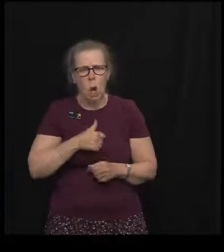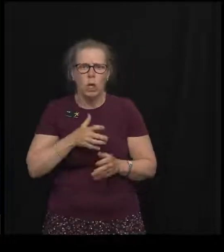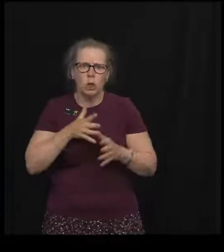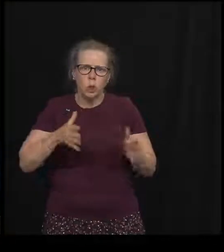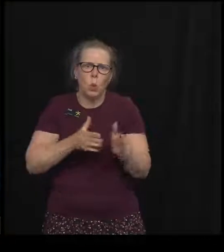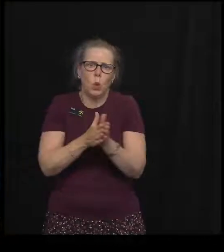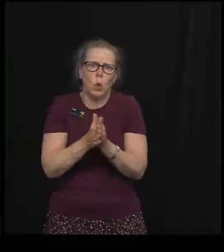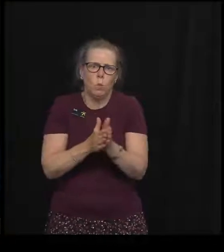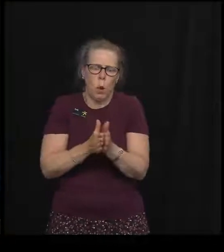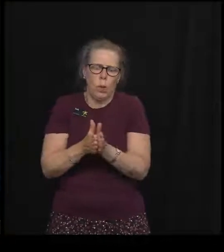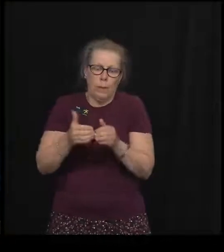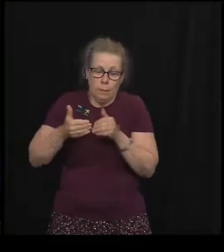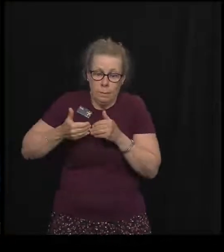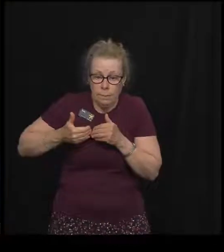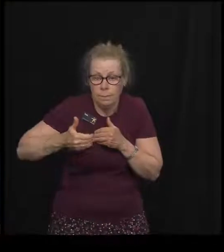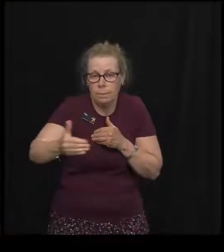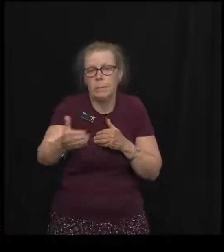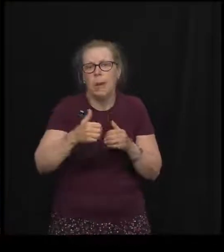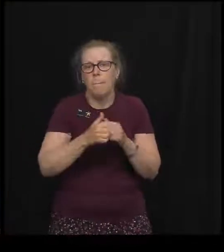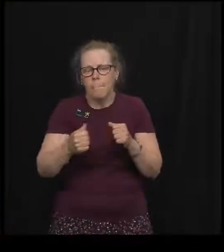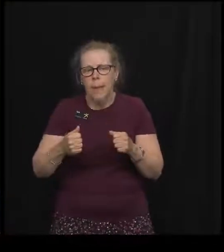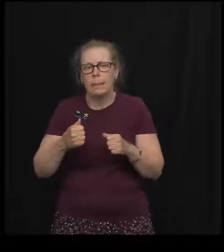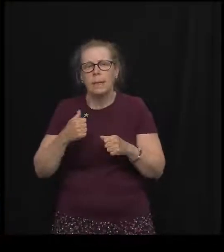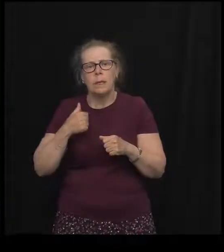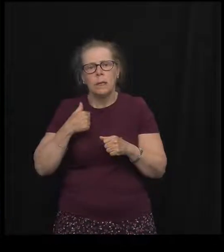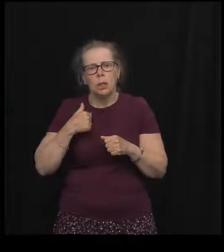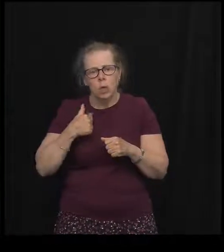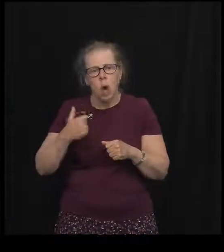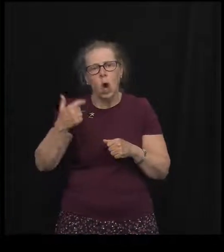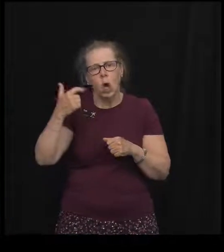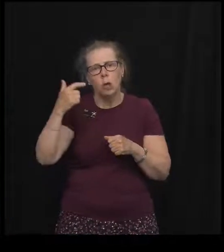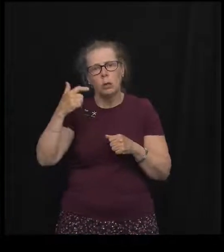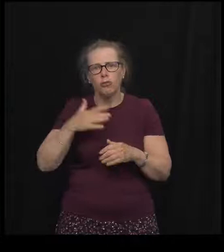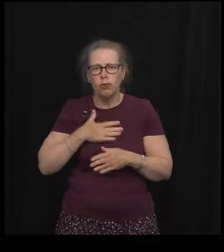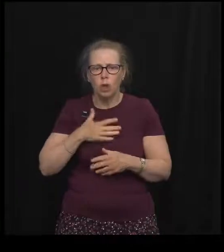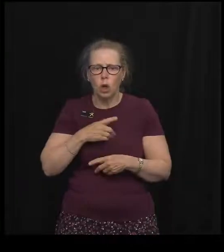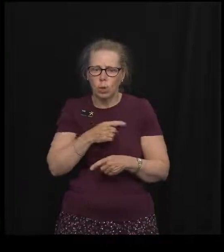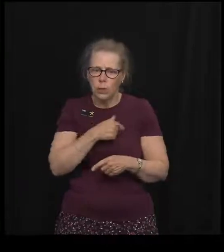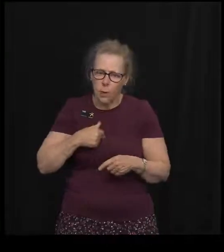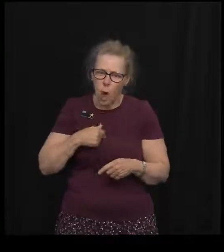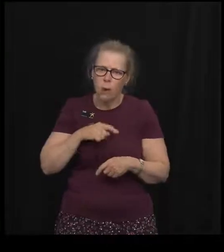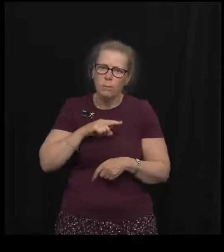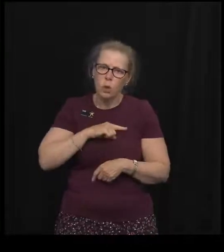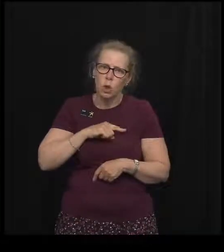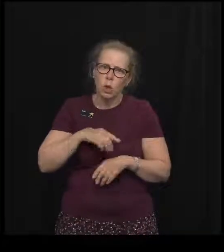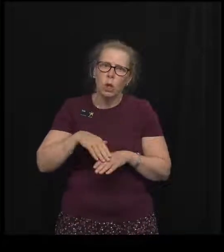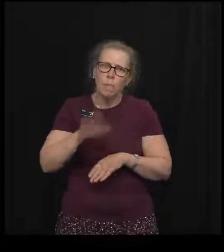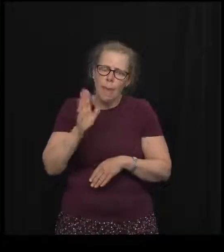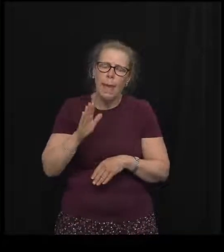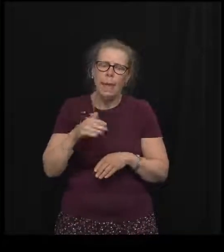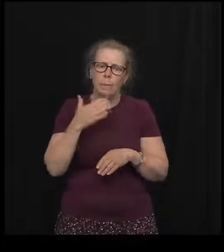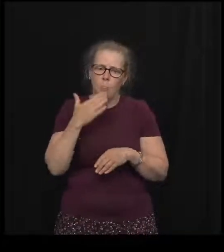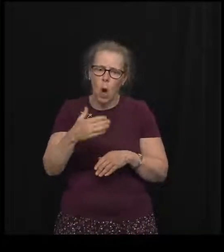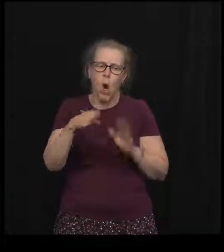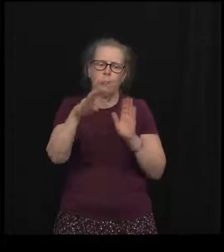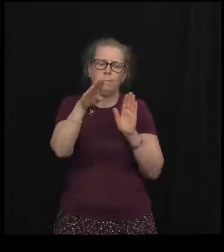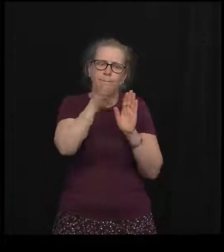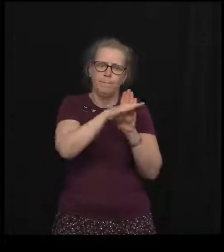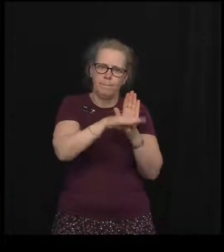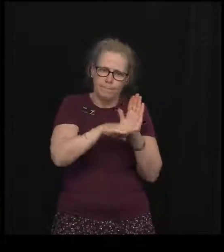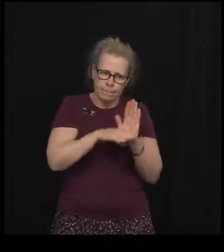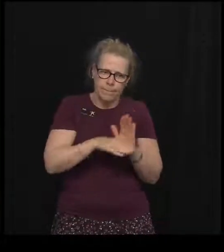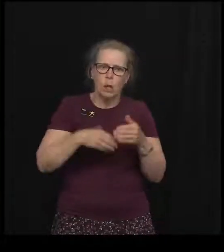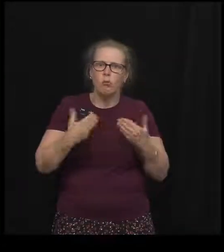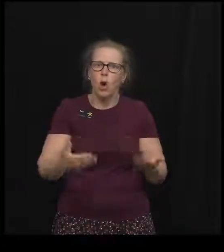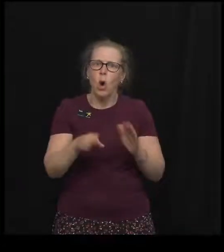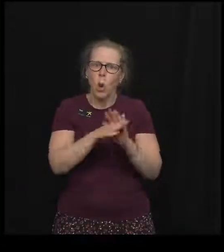us, but I do think that I have never felt that we have a closer agenda with, for instance, the private sector and the public right